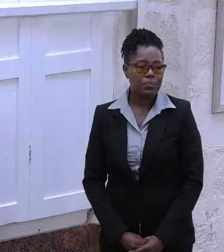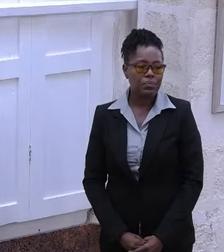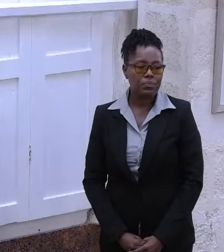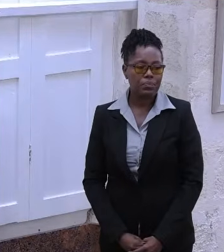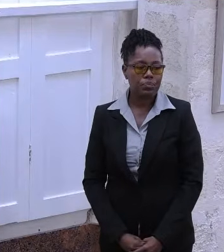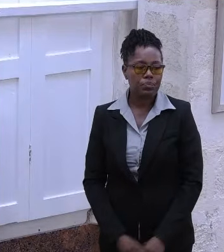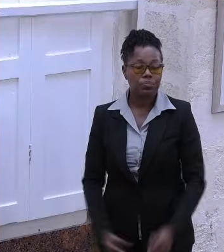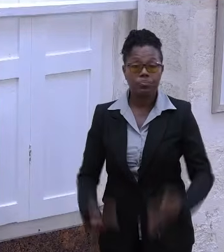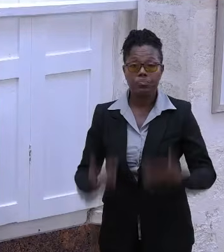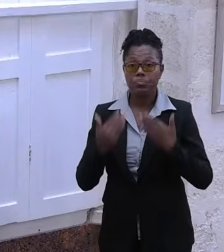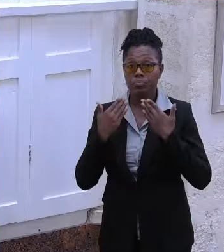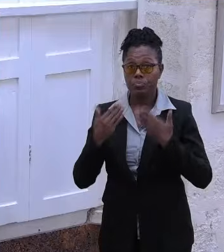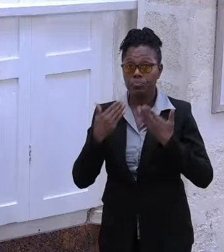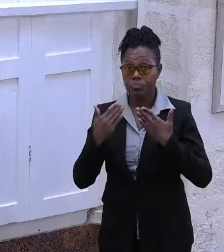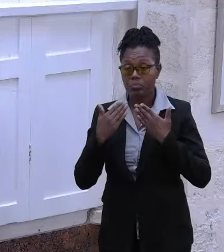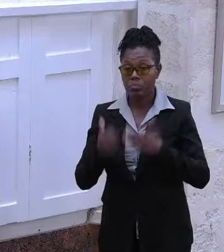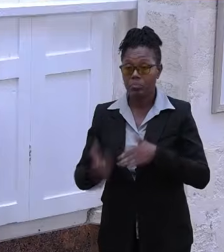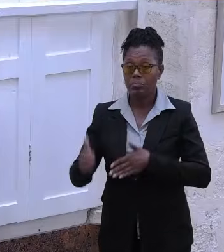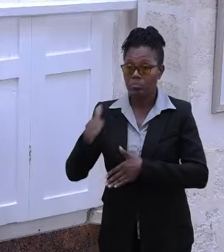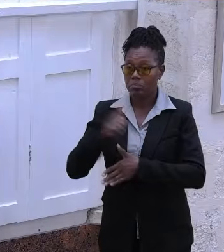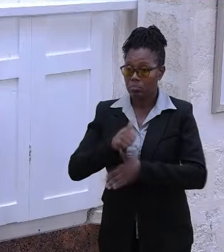Thank you, Senior Minister.